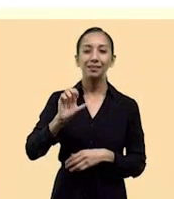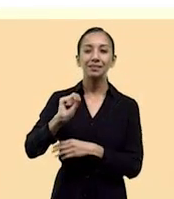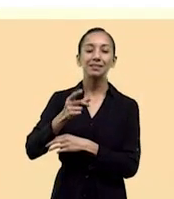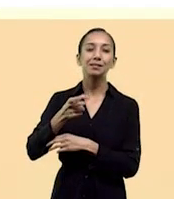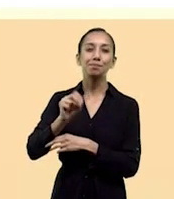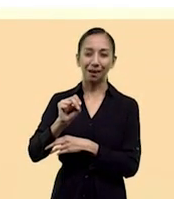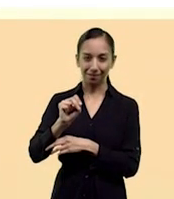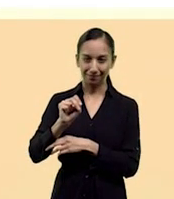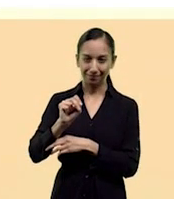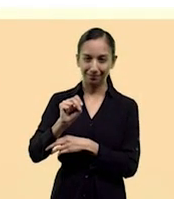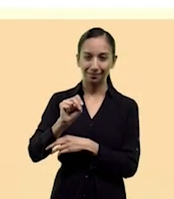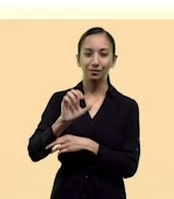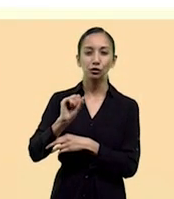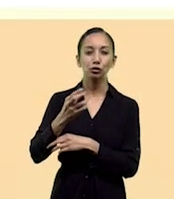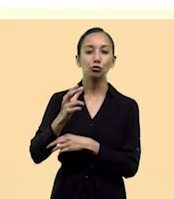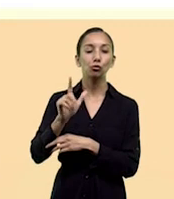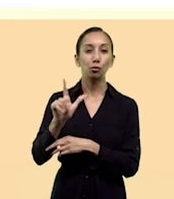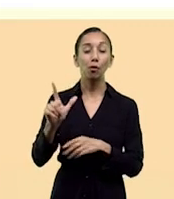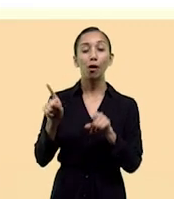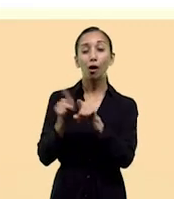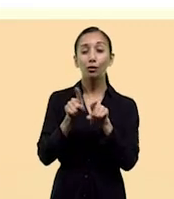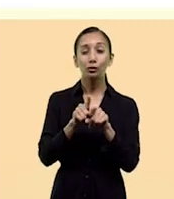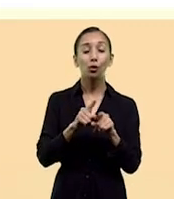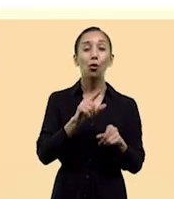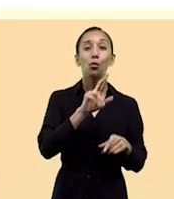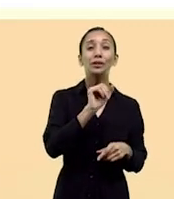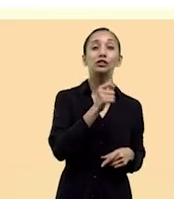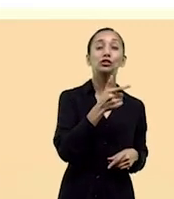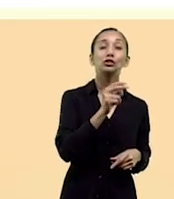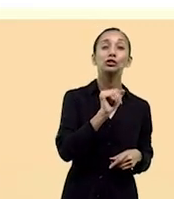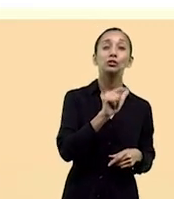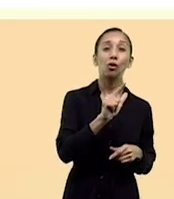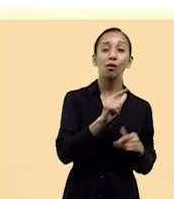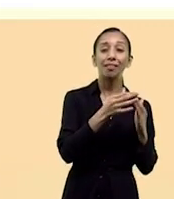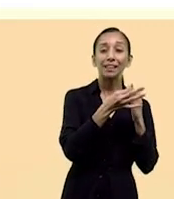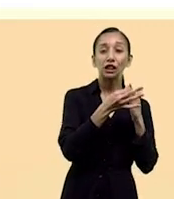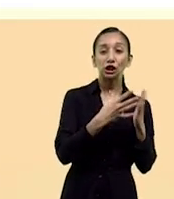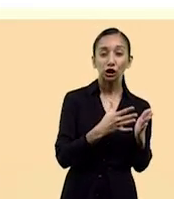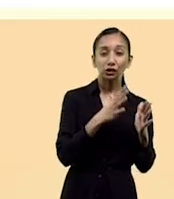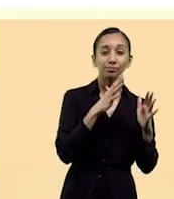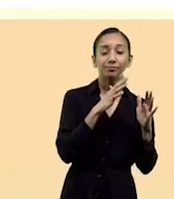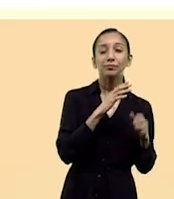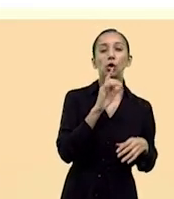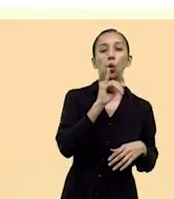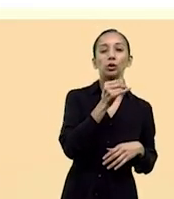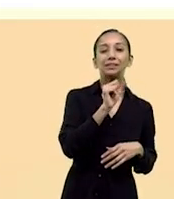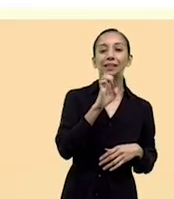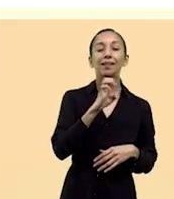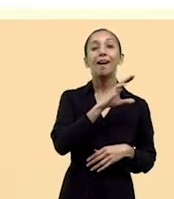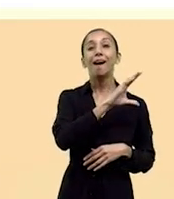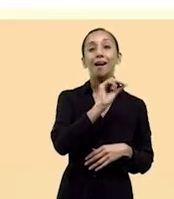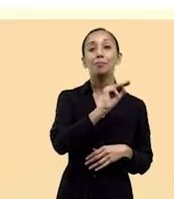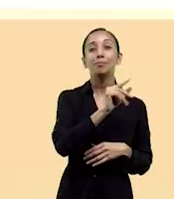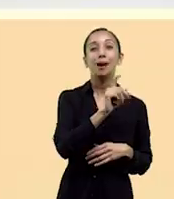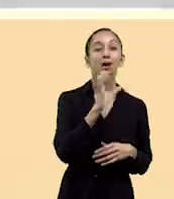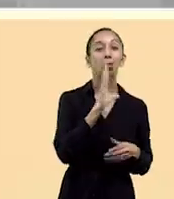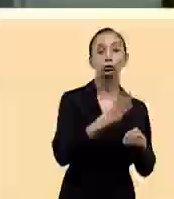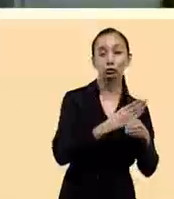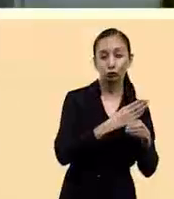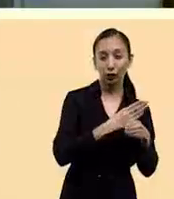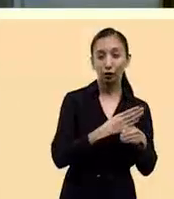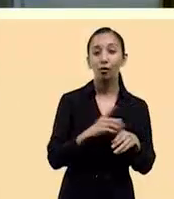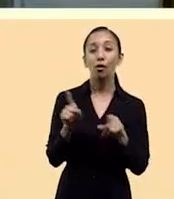superintendents, Jose Huerta and Mike Romero, and their local leaders in Boyle Heights and Carson, Dr. Francis Baez and Dr. Adana